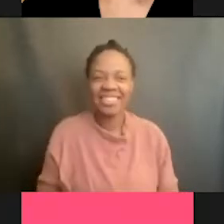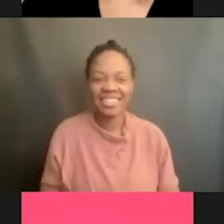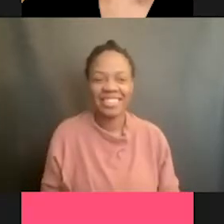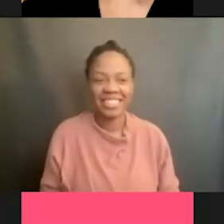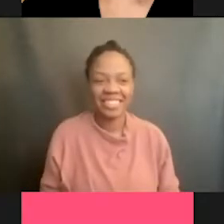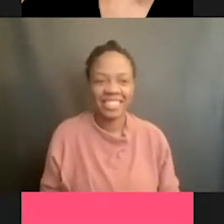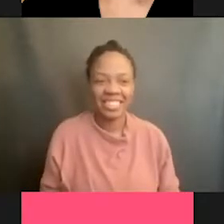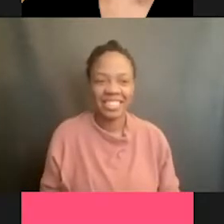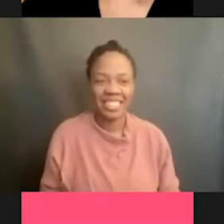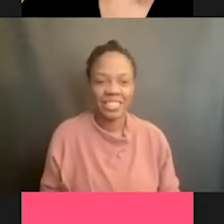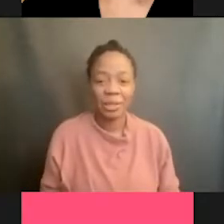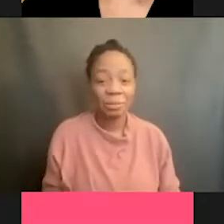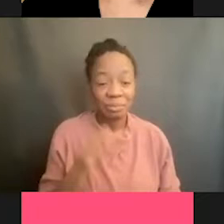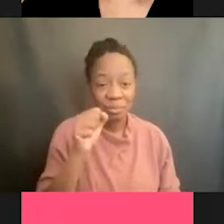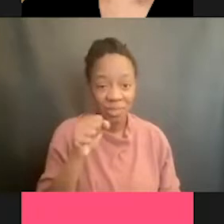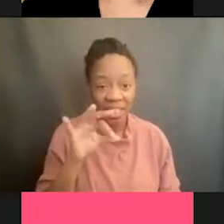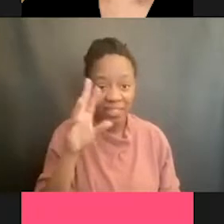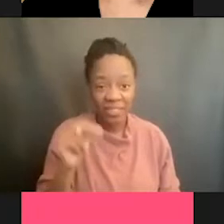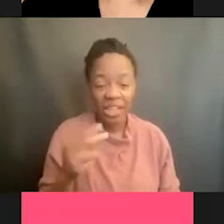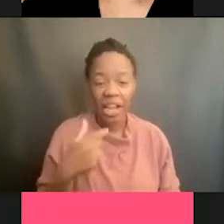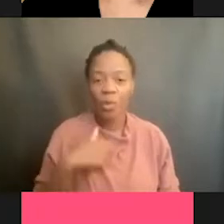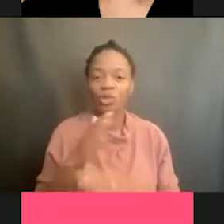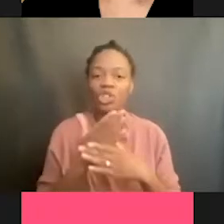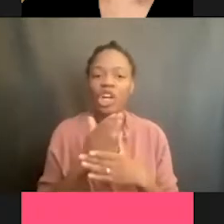Yes, definitely fun. I will share our contact info